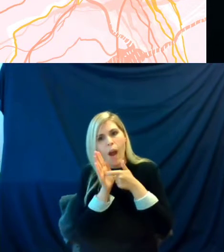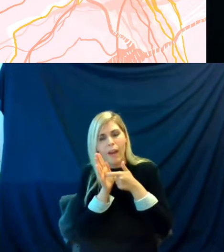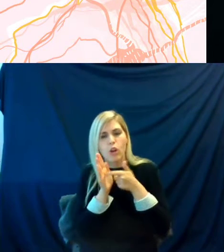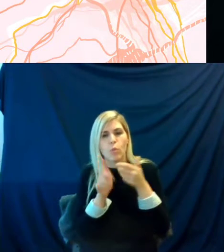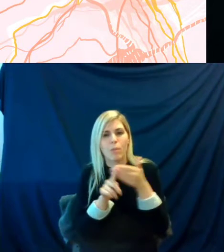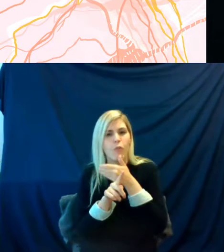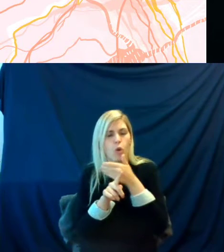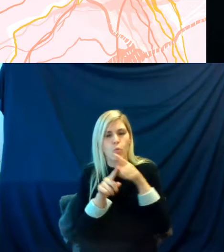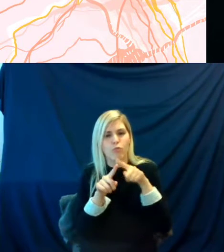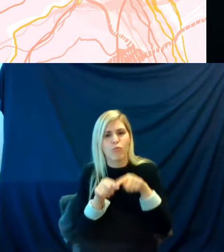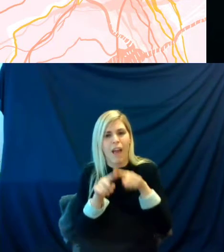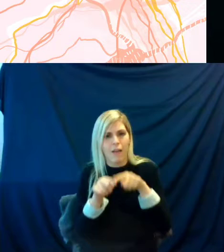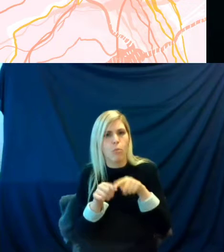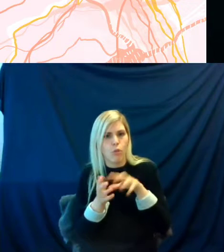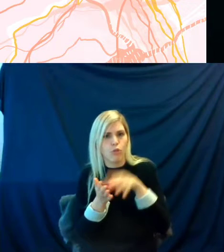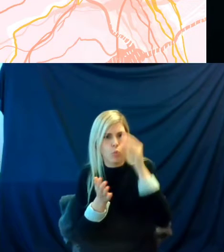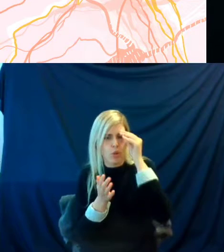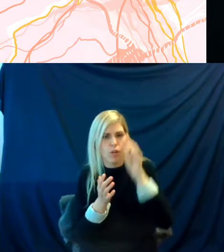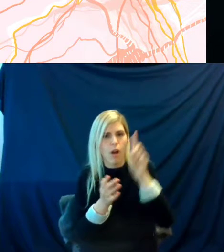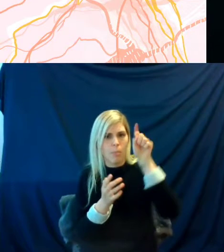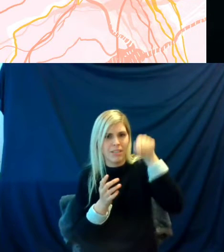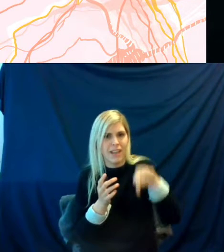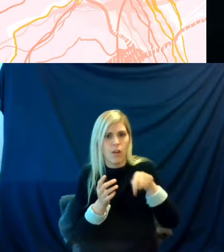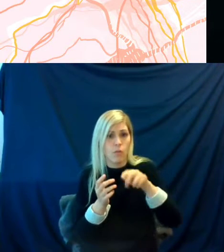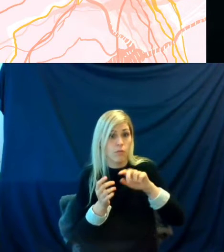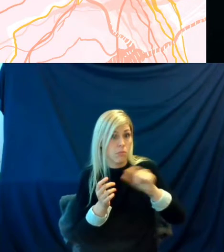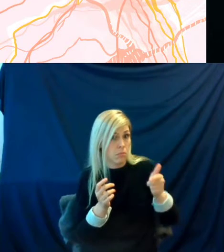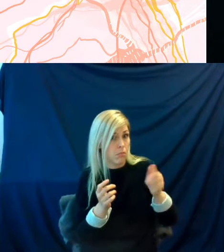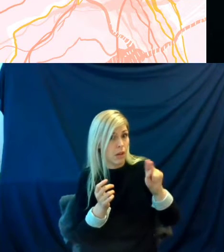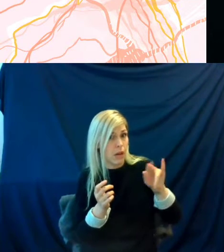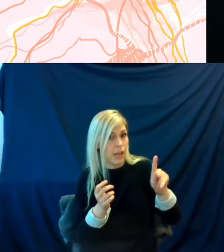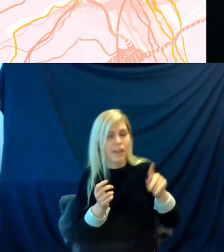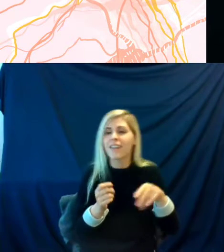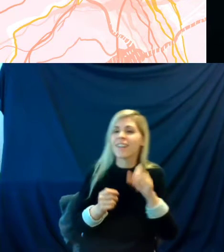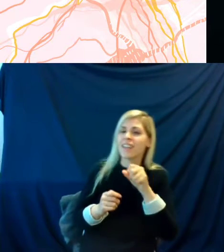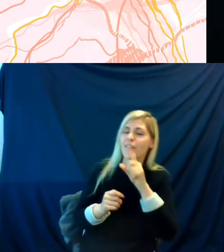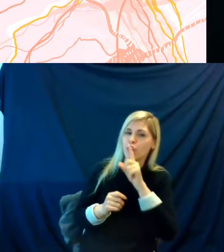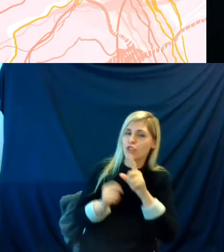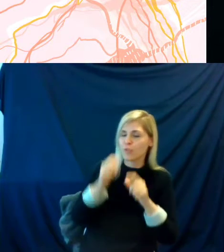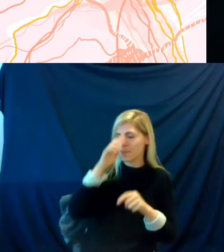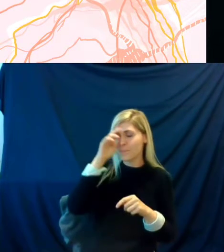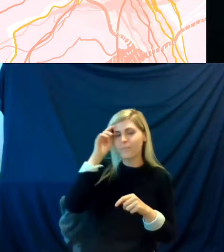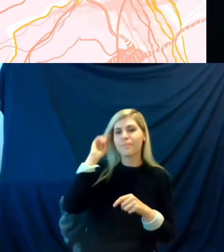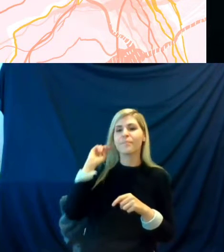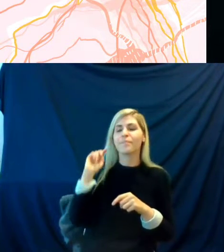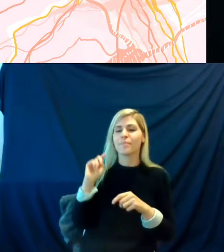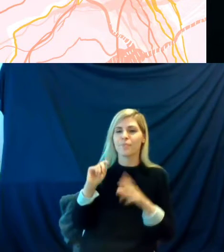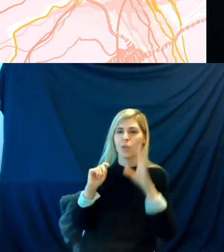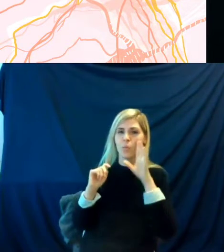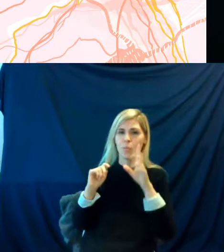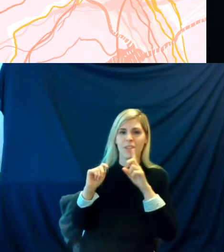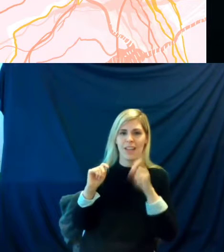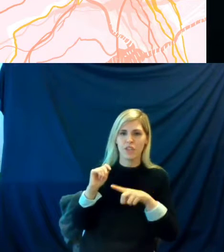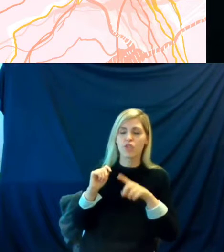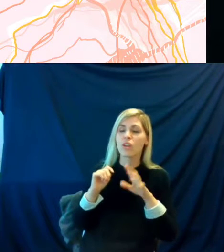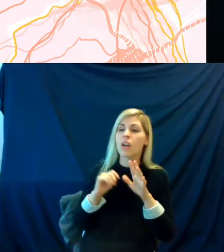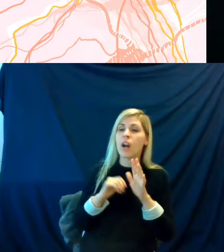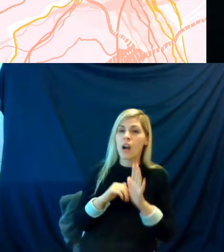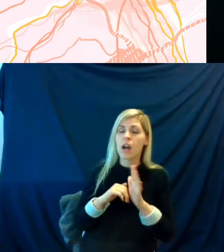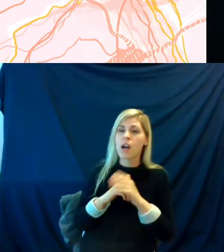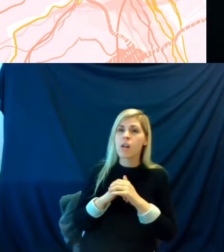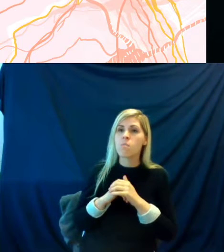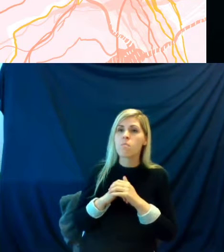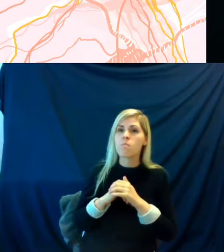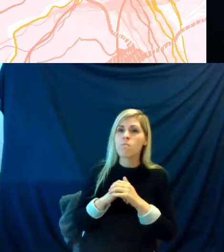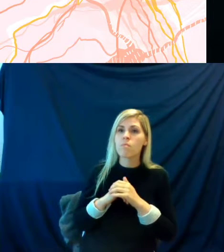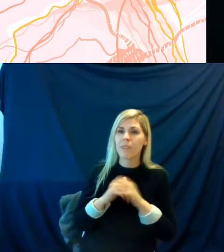to reliably learn up versus down? Nick, do you want to answer this? Yeah, for sure. So, I think to